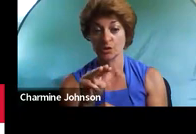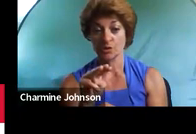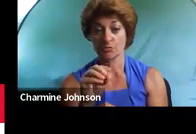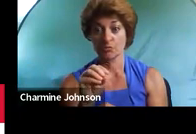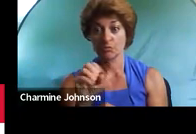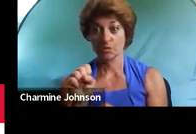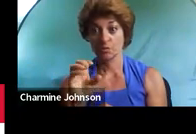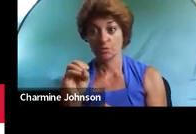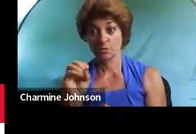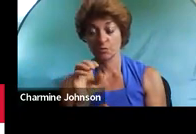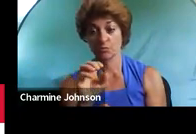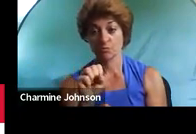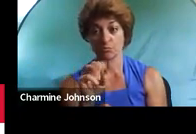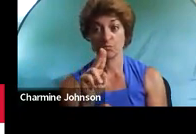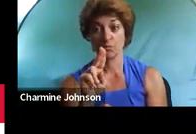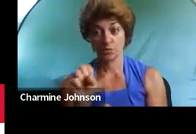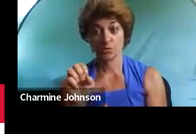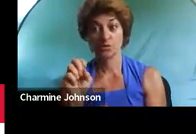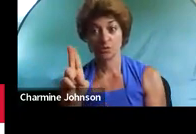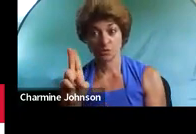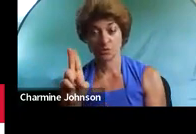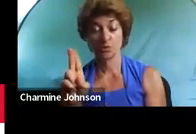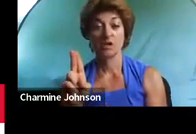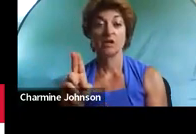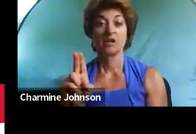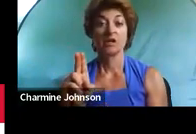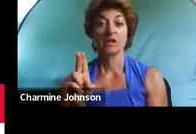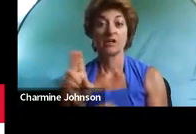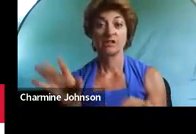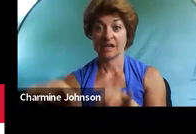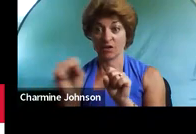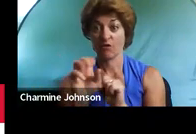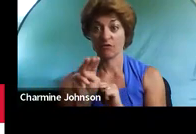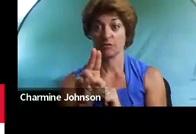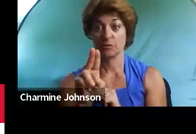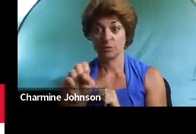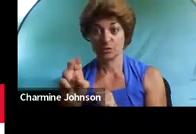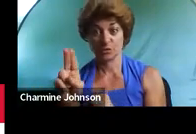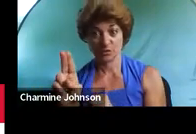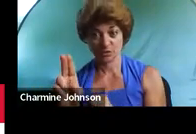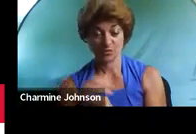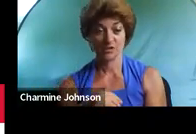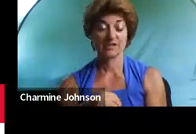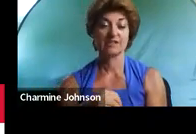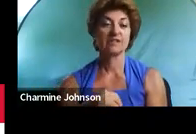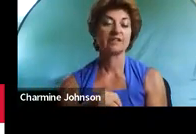the Program Manager of Service Plan and Coordination. Take it away, Musu.